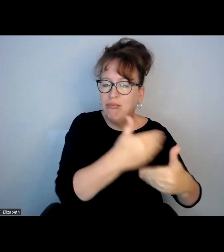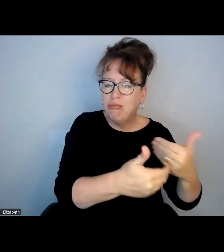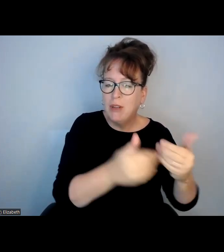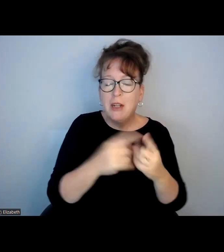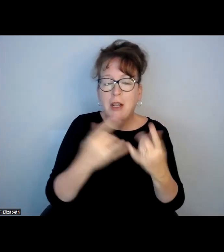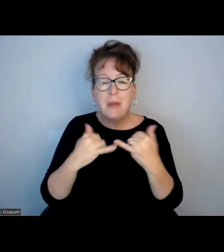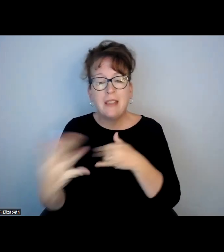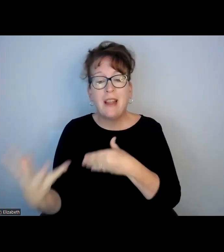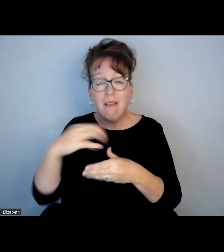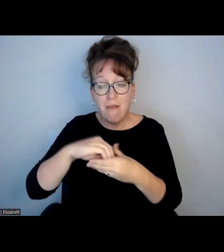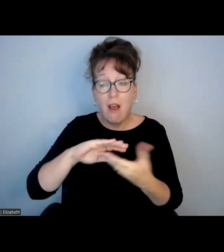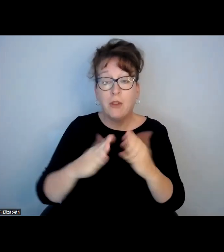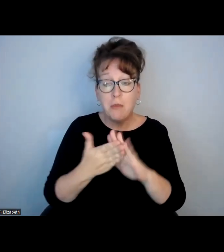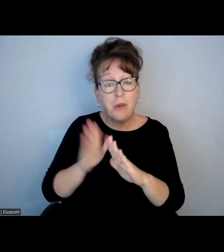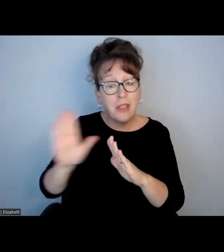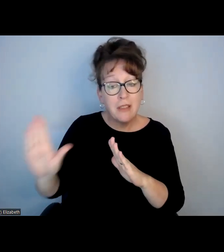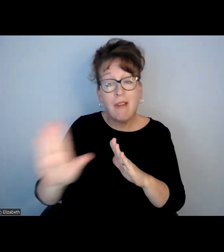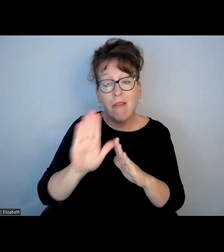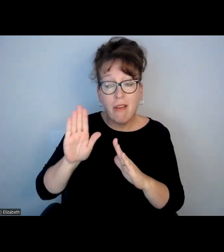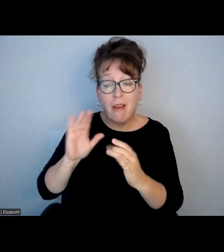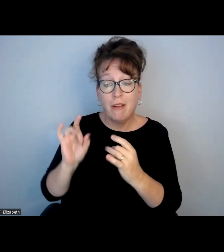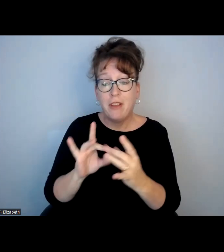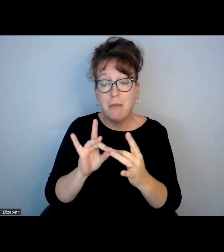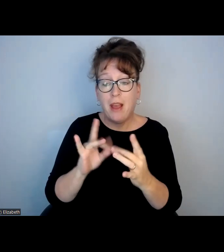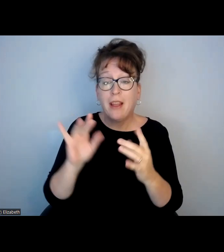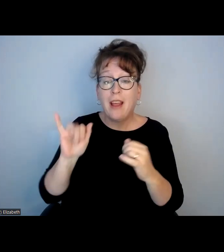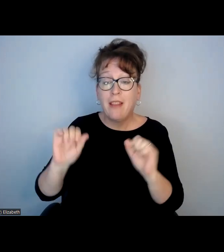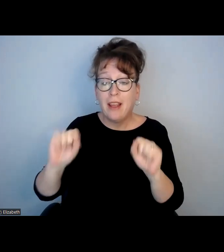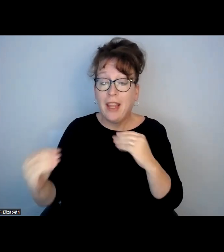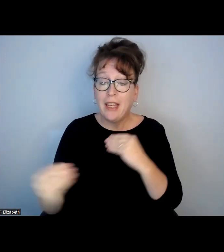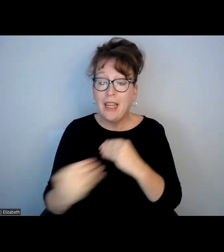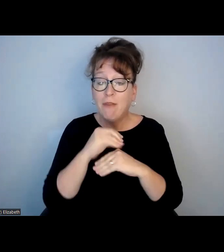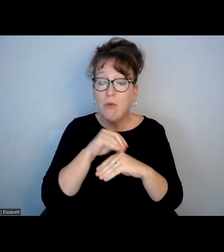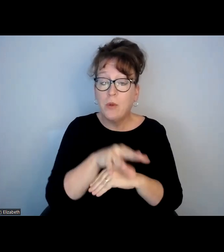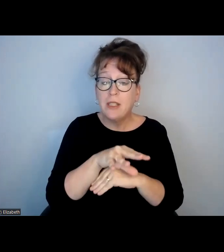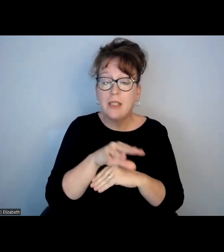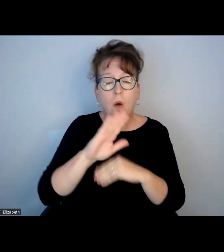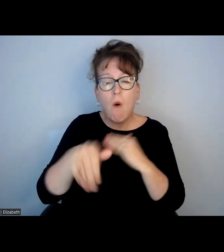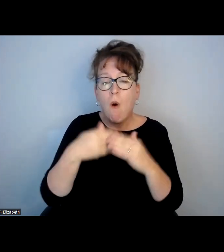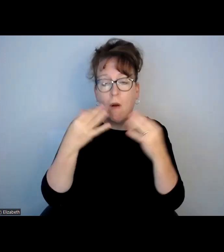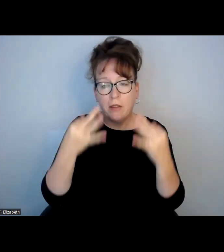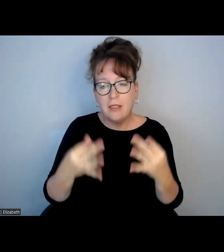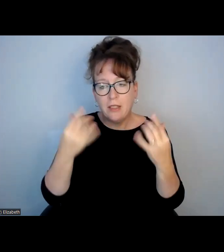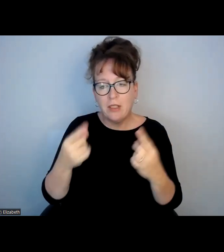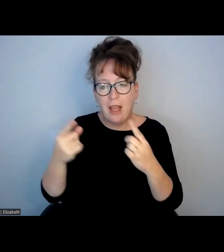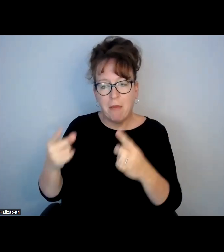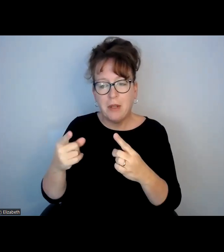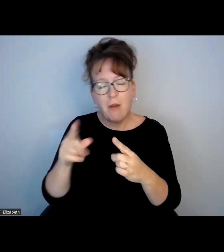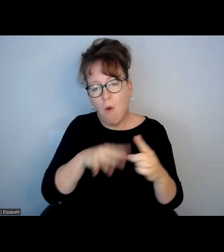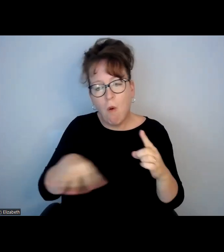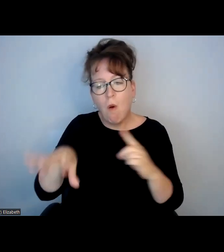engagement and input and are able to influence the siting and permitting decisions that are being made across the